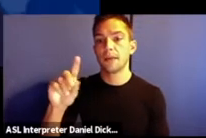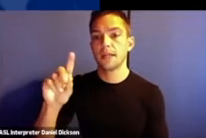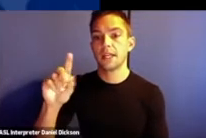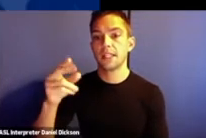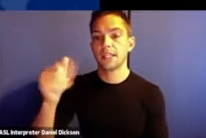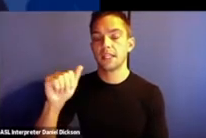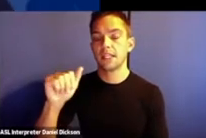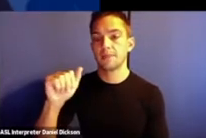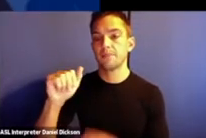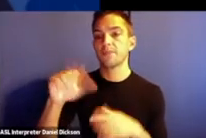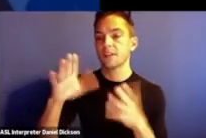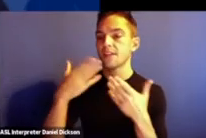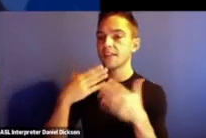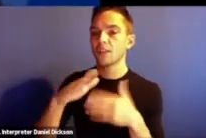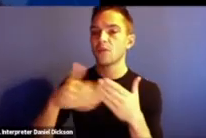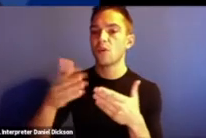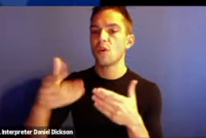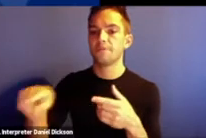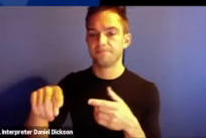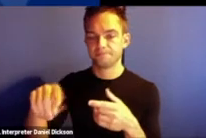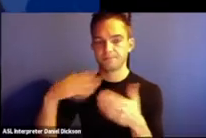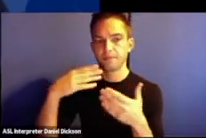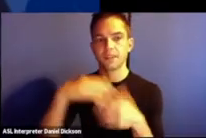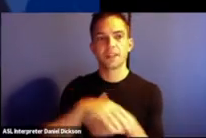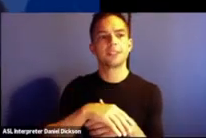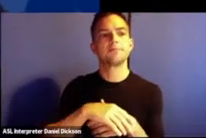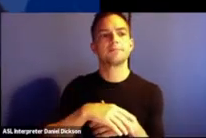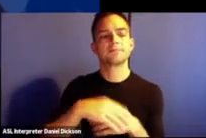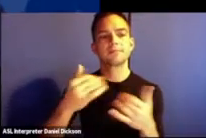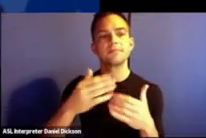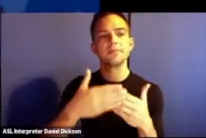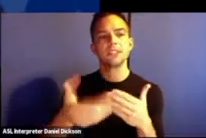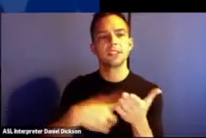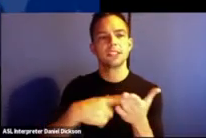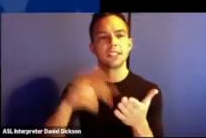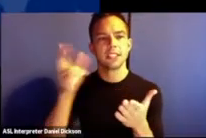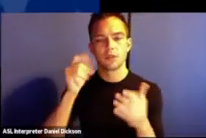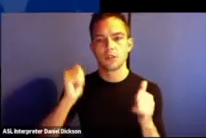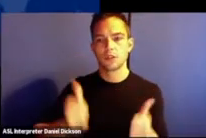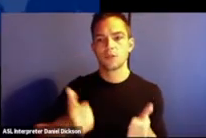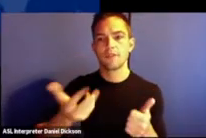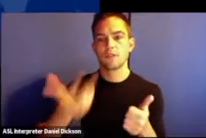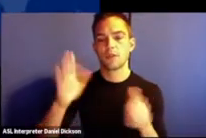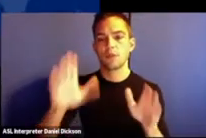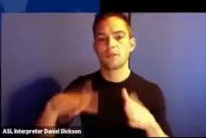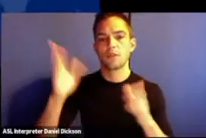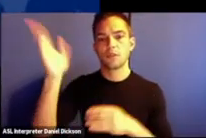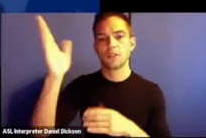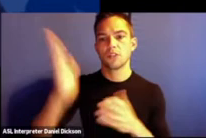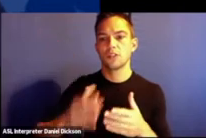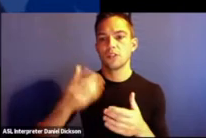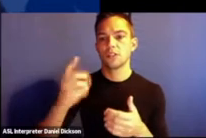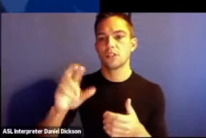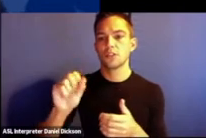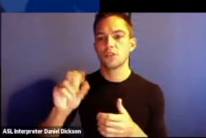Great, thank you all. Thank you, Lauren. Next, we're going to discuss hearing loss. And again, we have three wonderful presenters. I'll start with Dr.